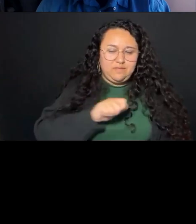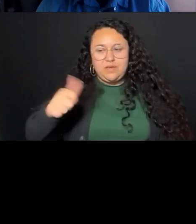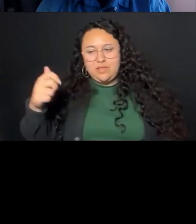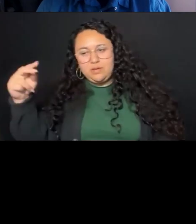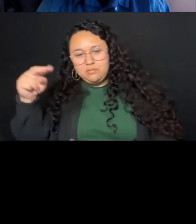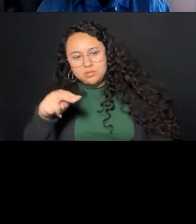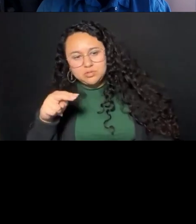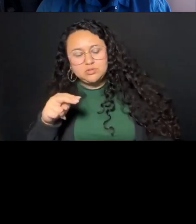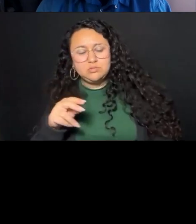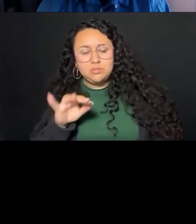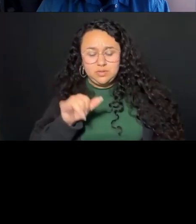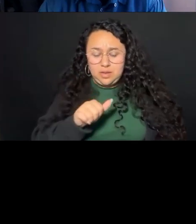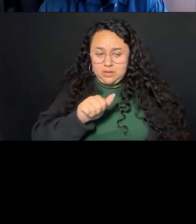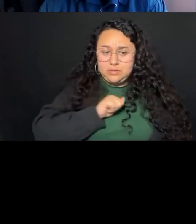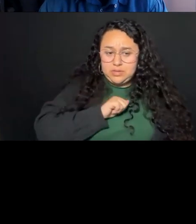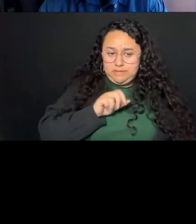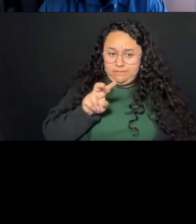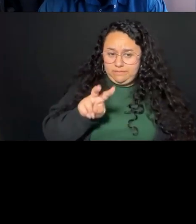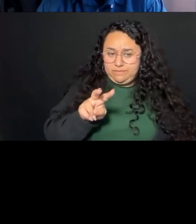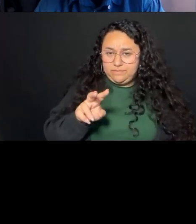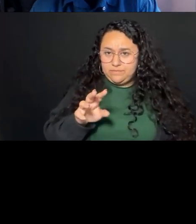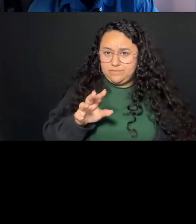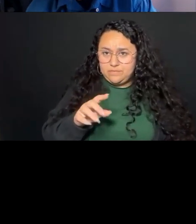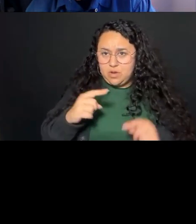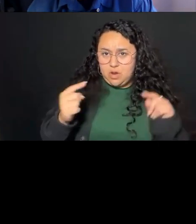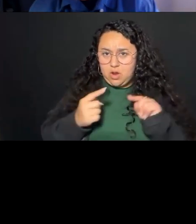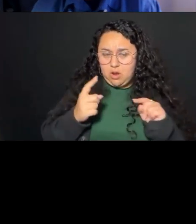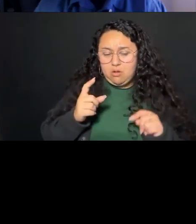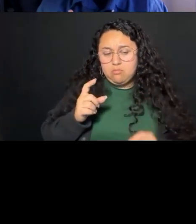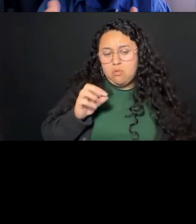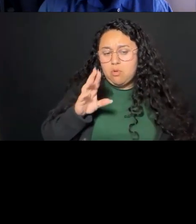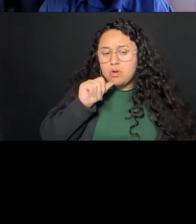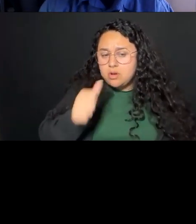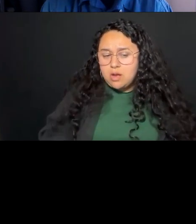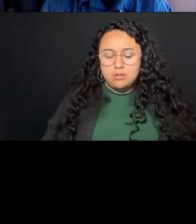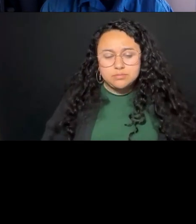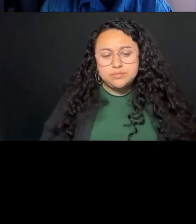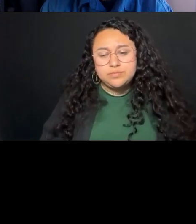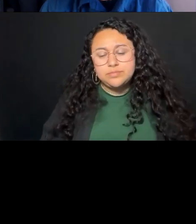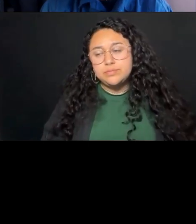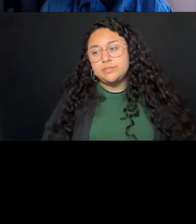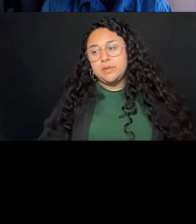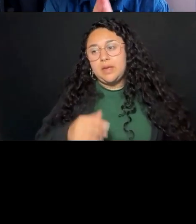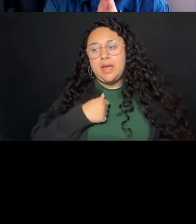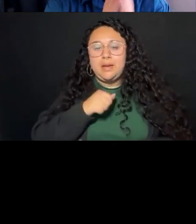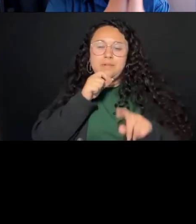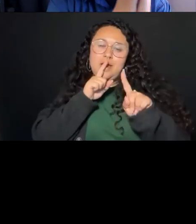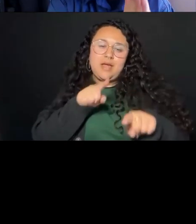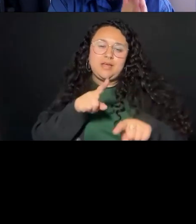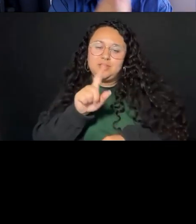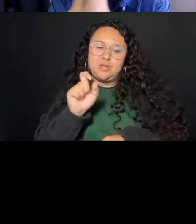considered self-harm or not? And I'm not going to answer the question because I think it really is dependent on,